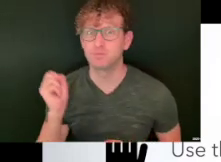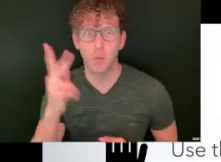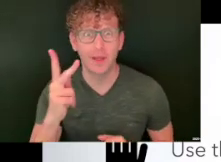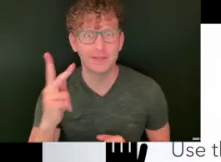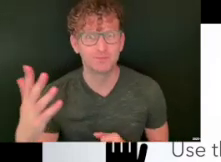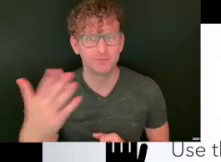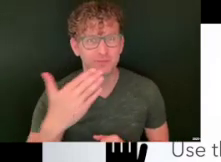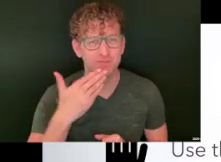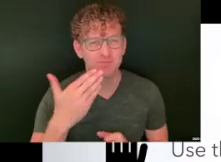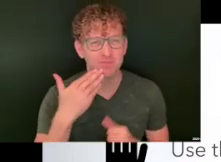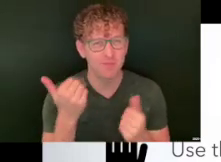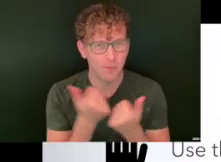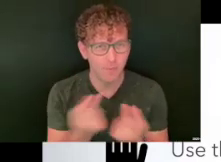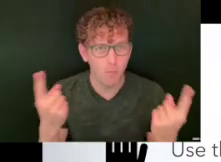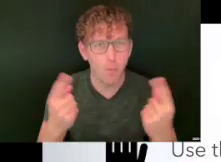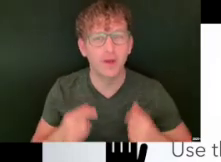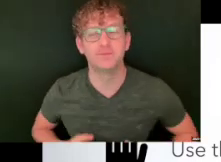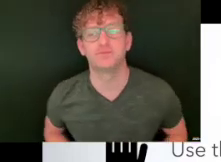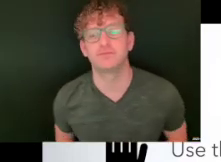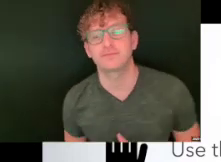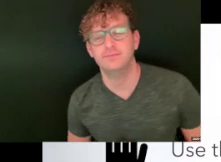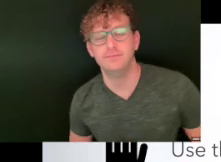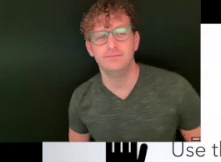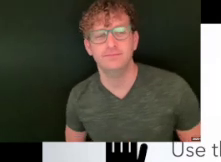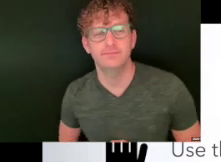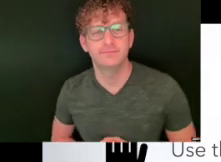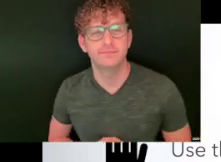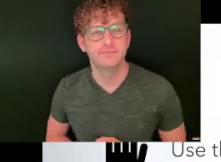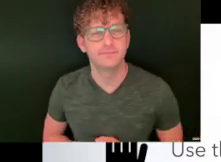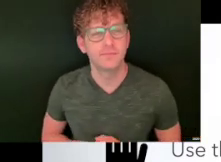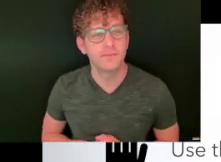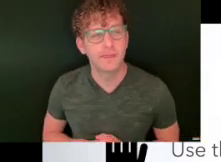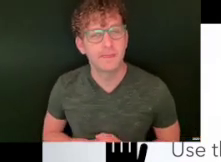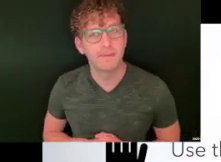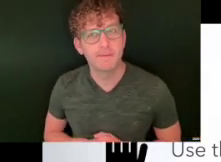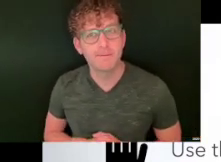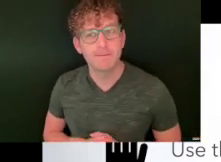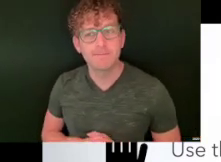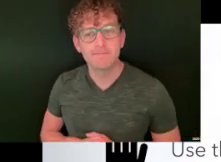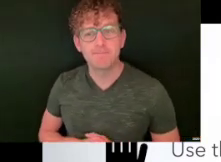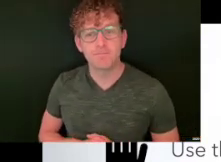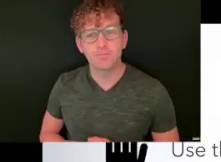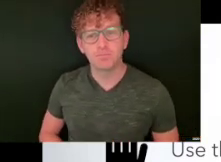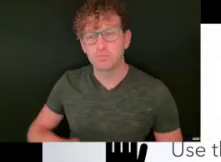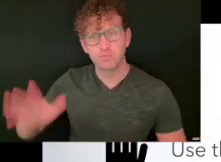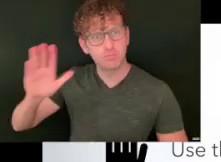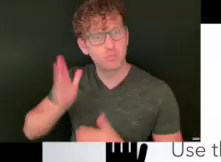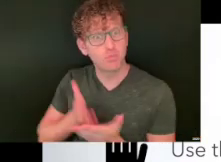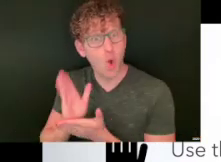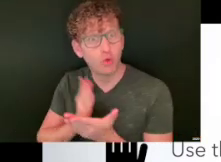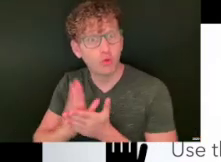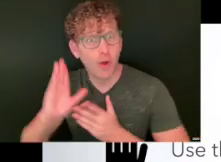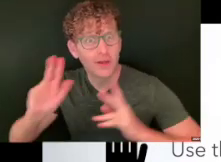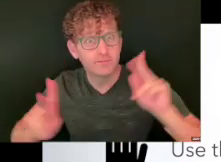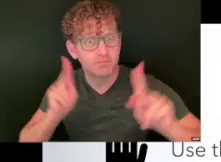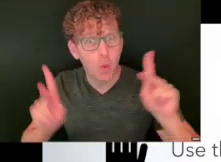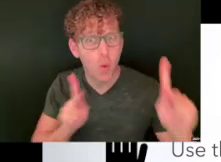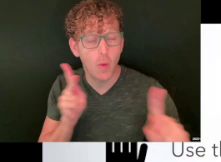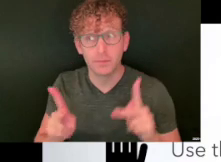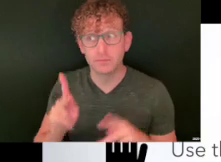to figure out what the reasoning was that for the change between these two meetings.